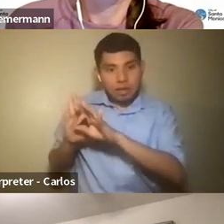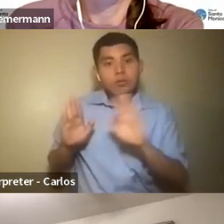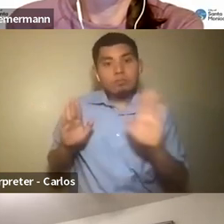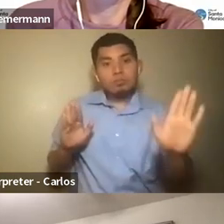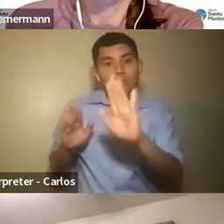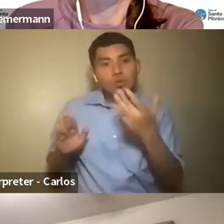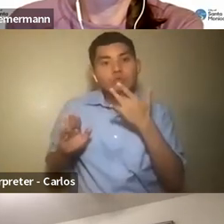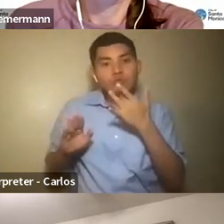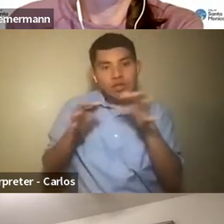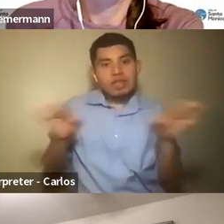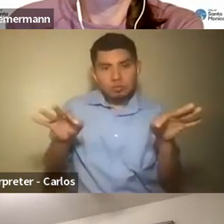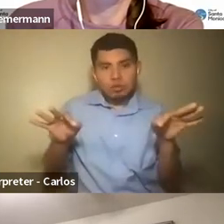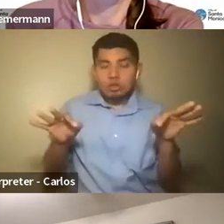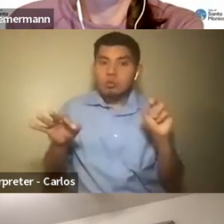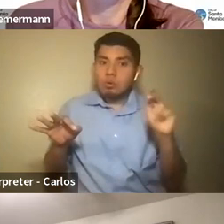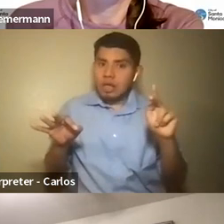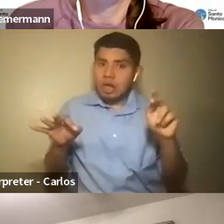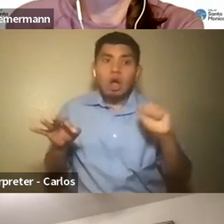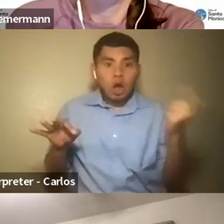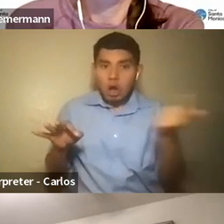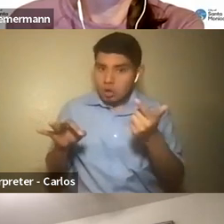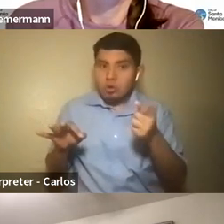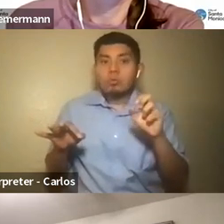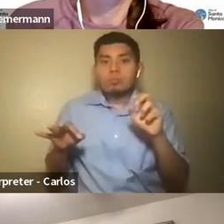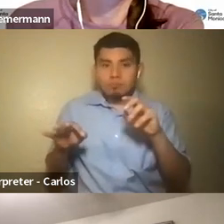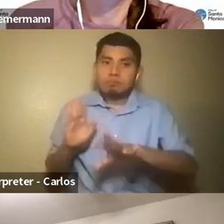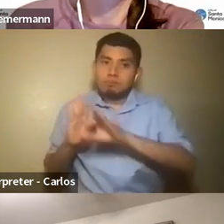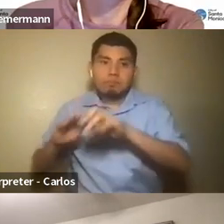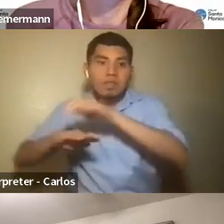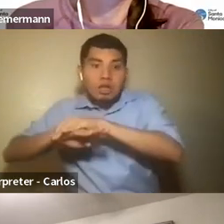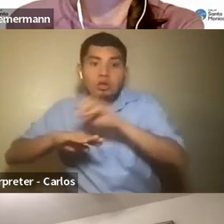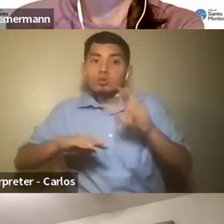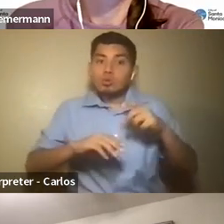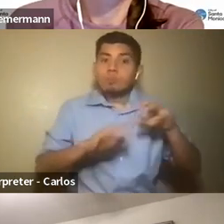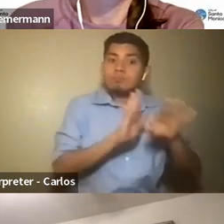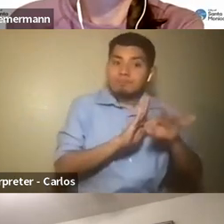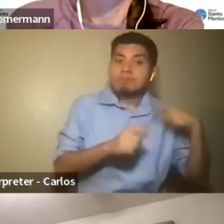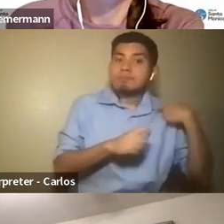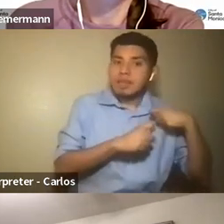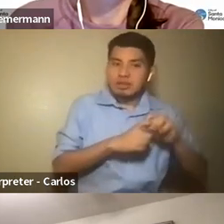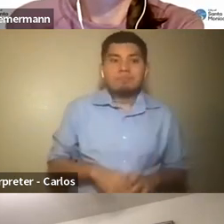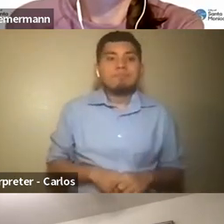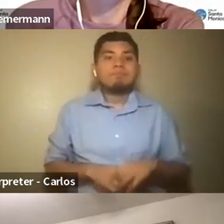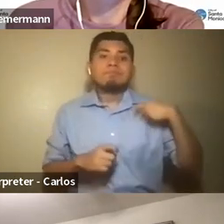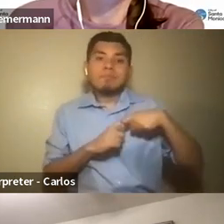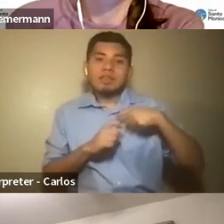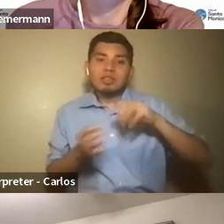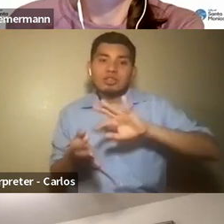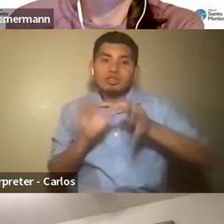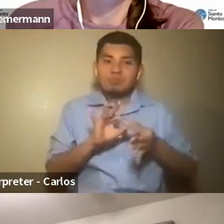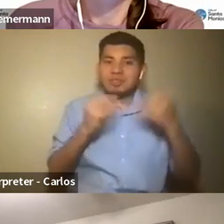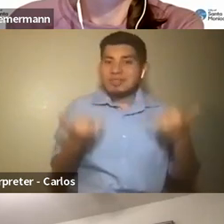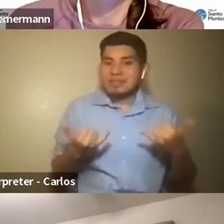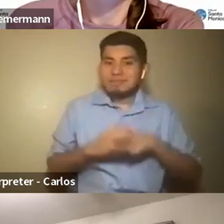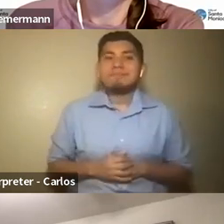channel. And everyone is supposed to do this, English or Spanish. So buenas noches a todos. Para poder